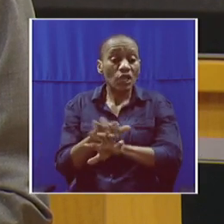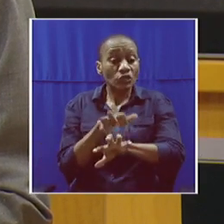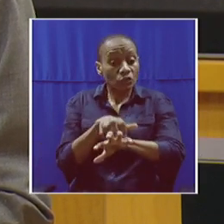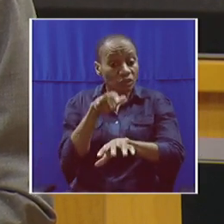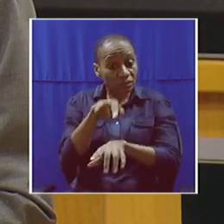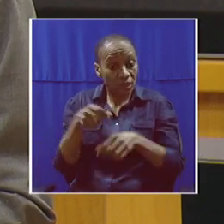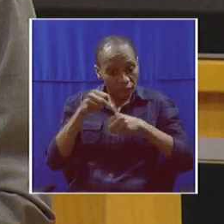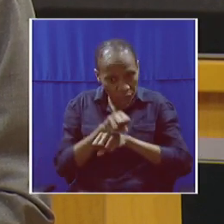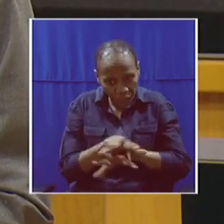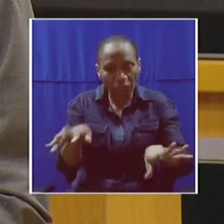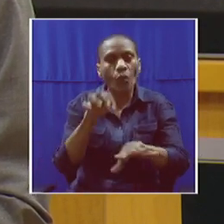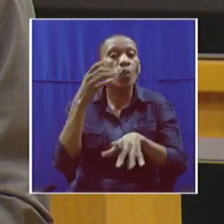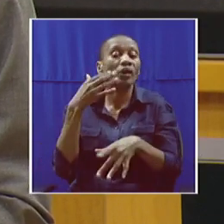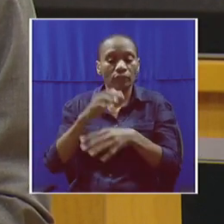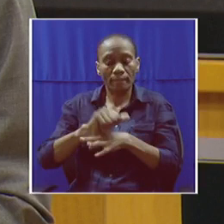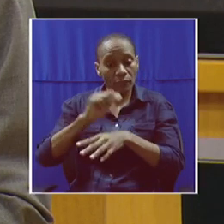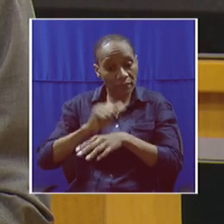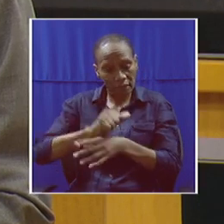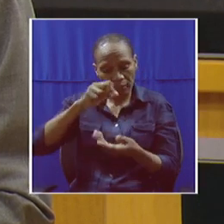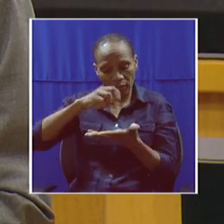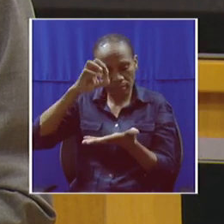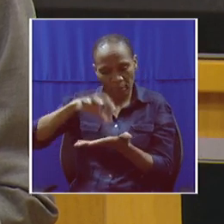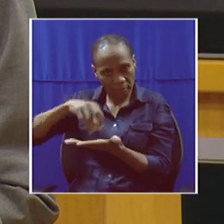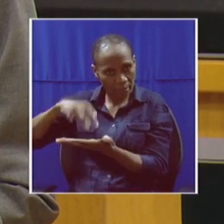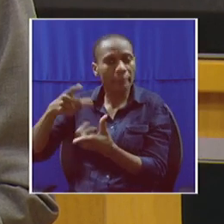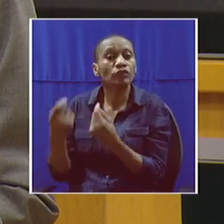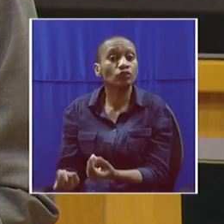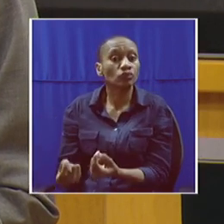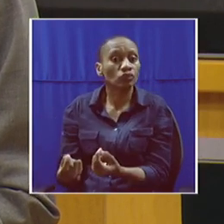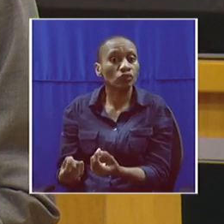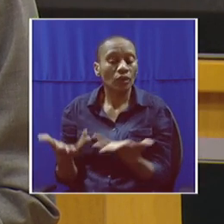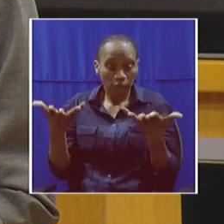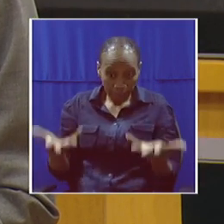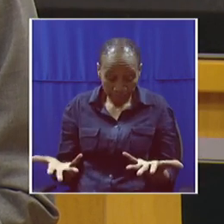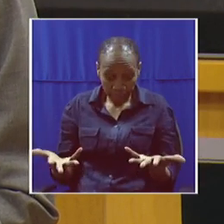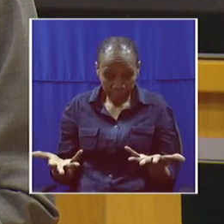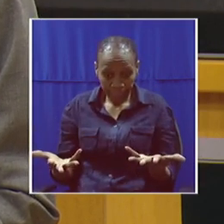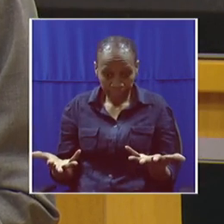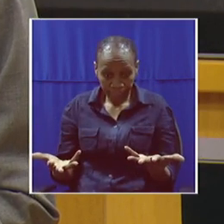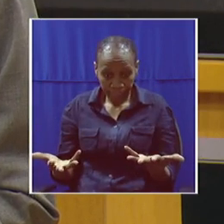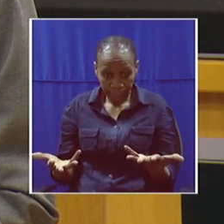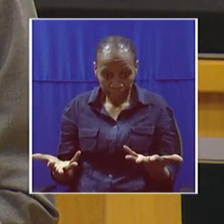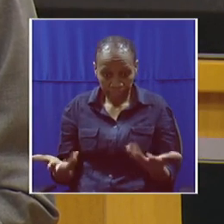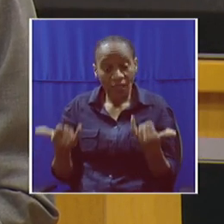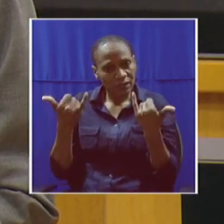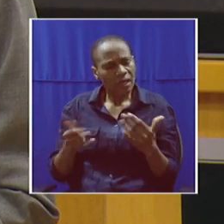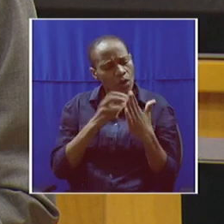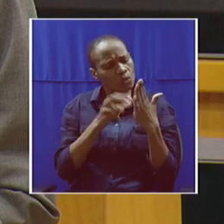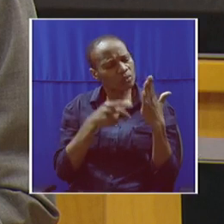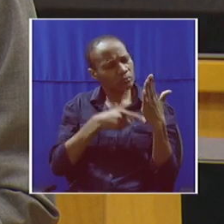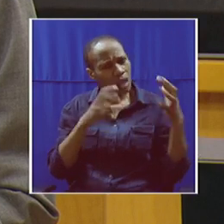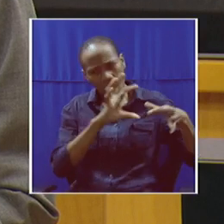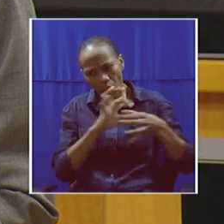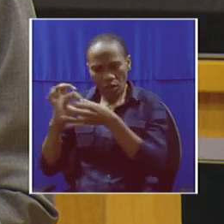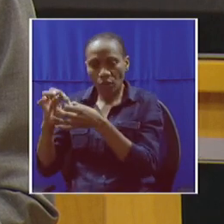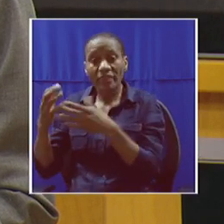remedies as well as the required registration thereof because this particular protocol falls under the